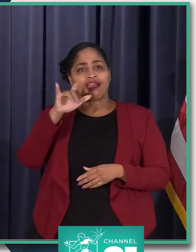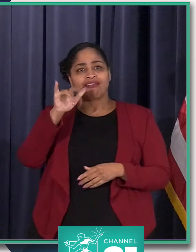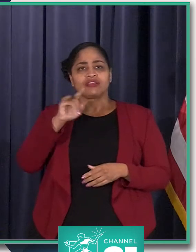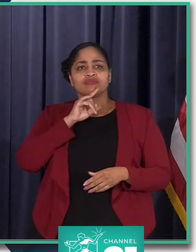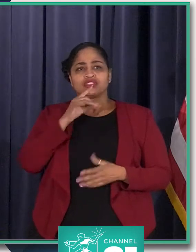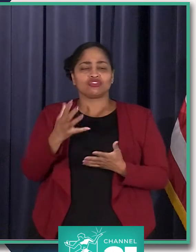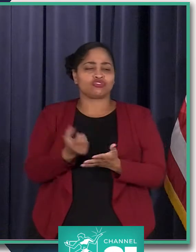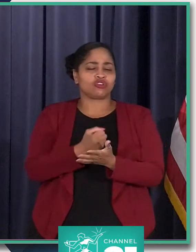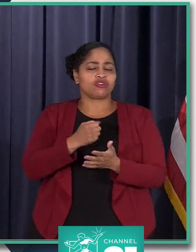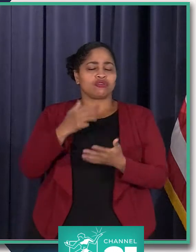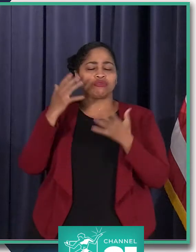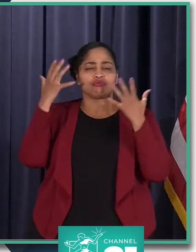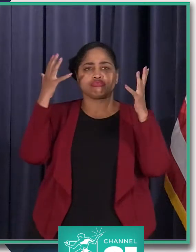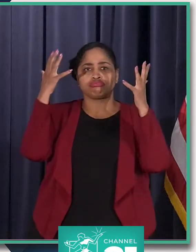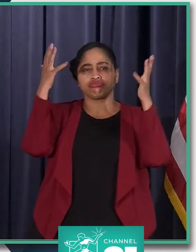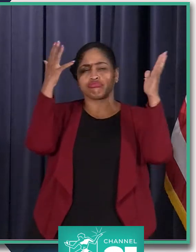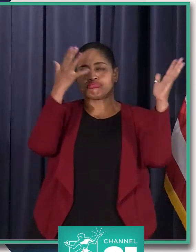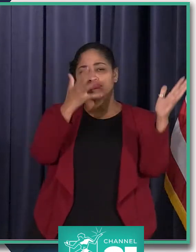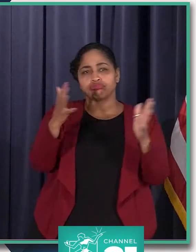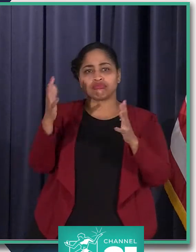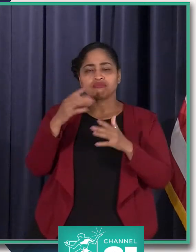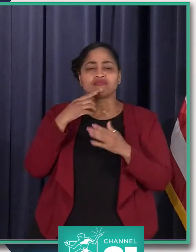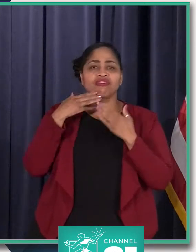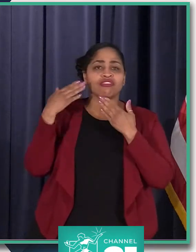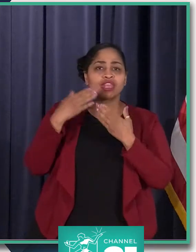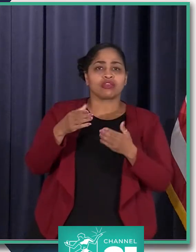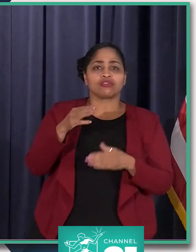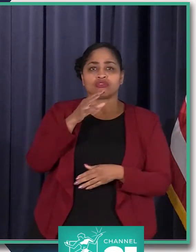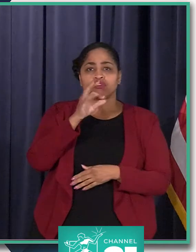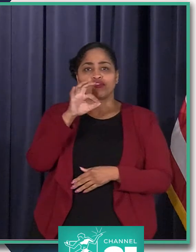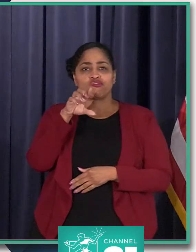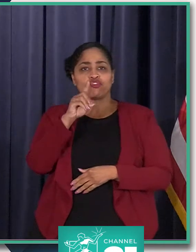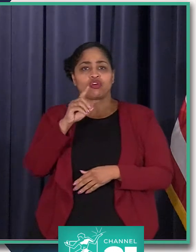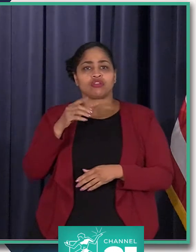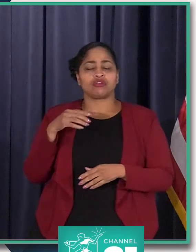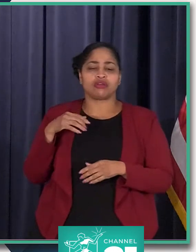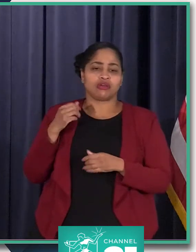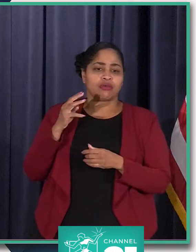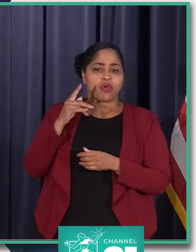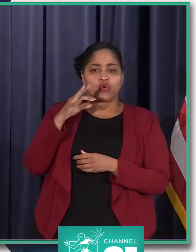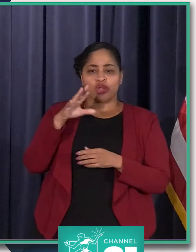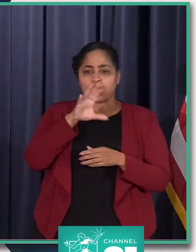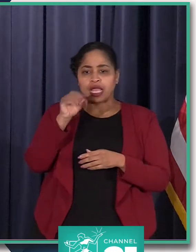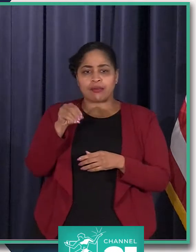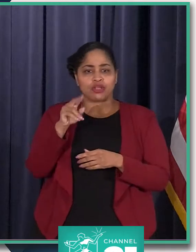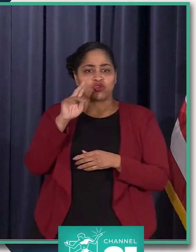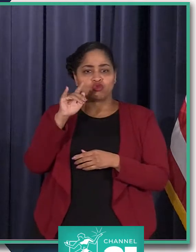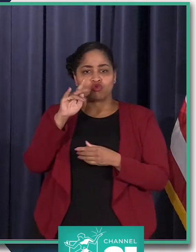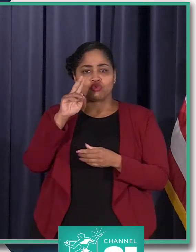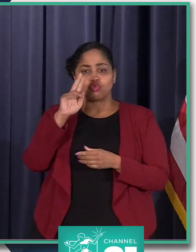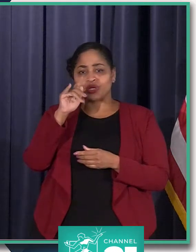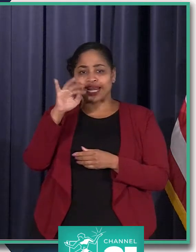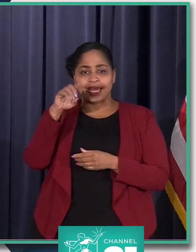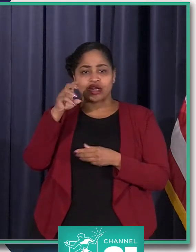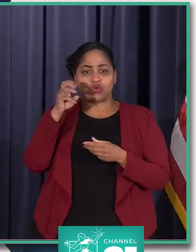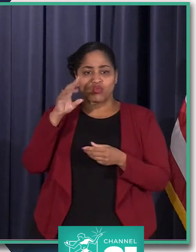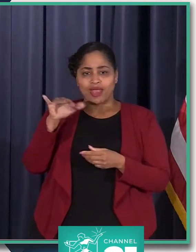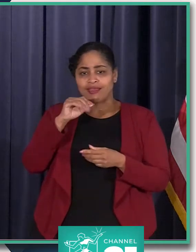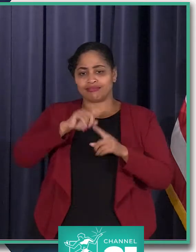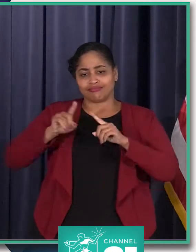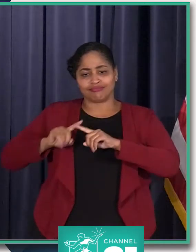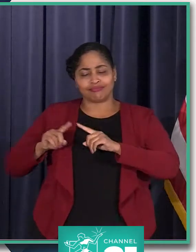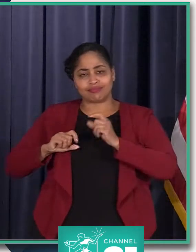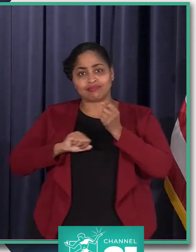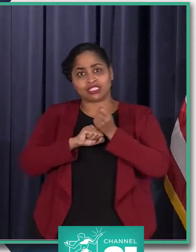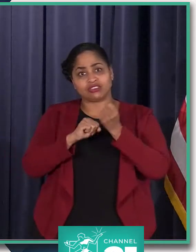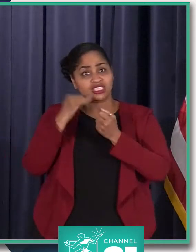credit. And thank you to Ford Motor Company and TCF and United Way and all of our sponsors. But if you haven't been out